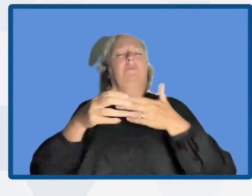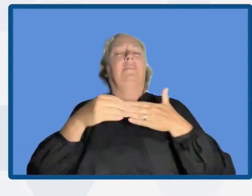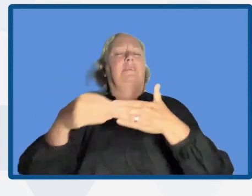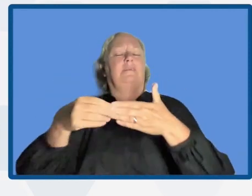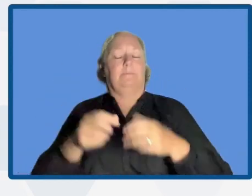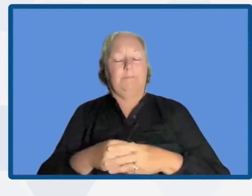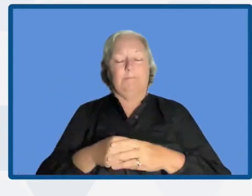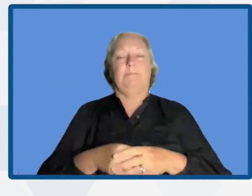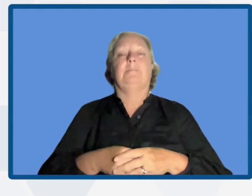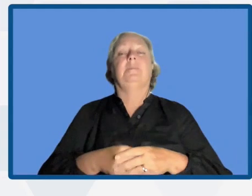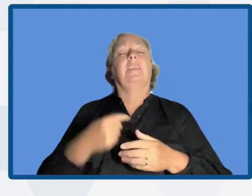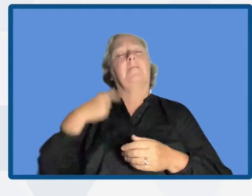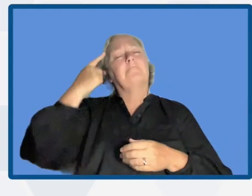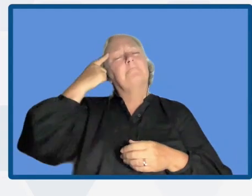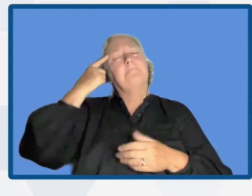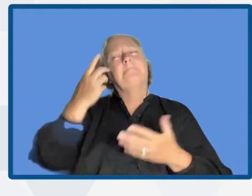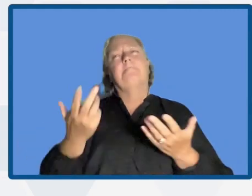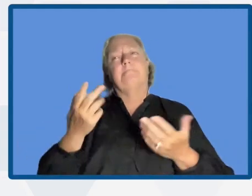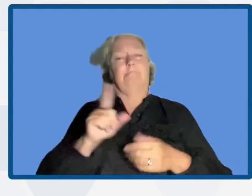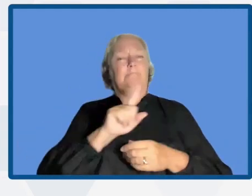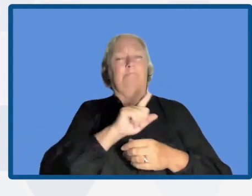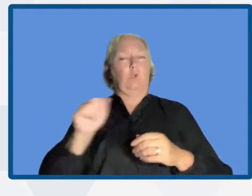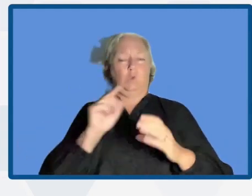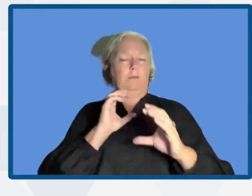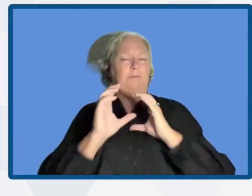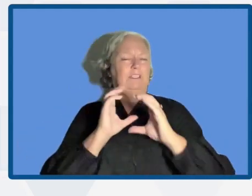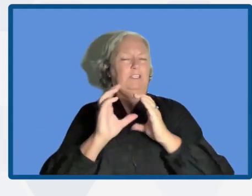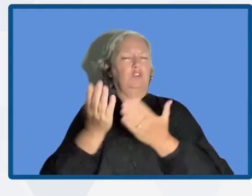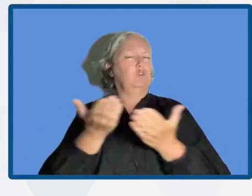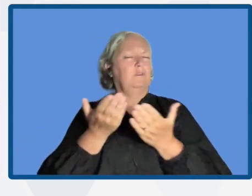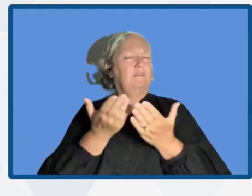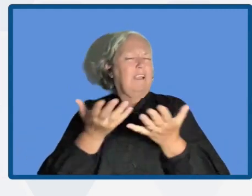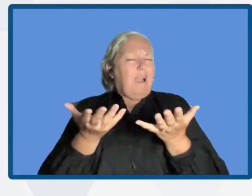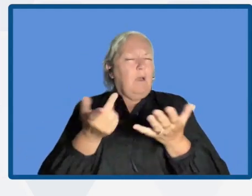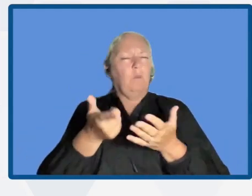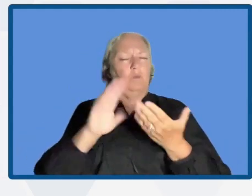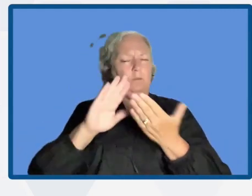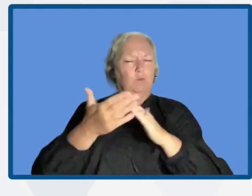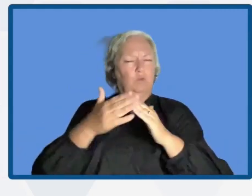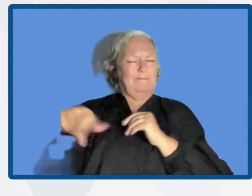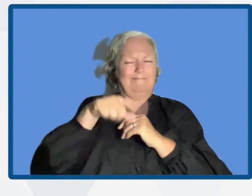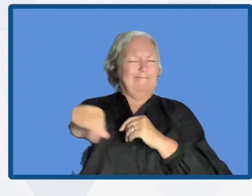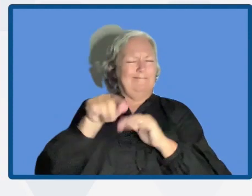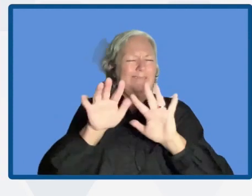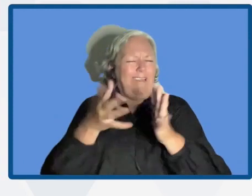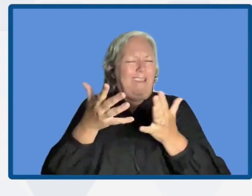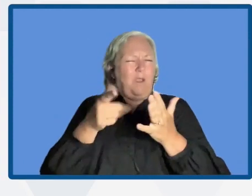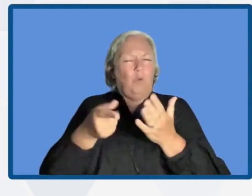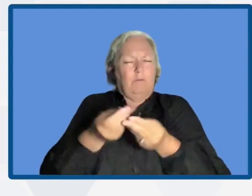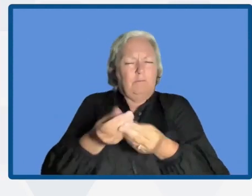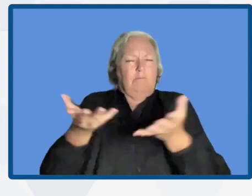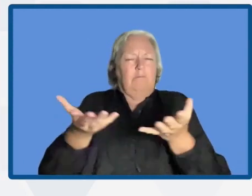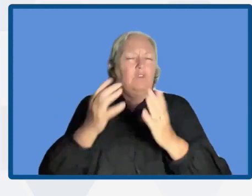case of no communication service? What do you do at a community level? And